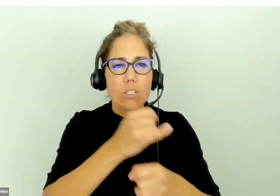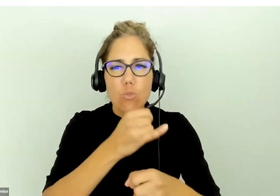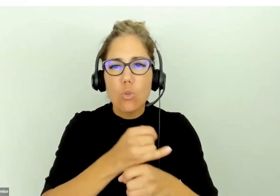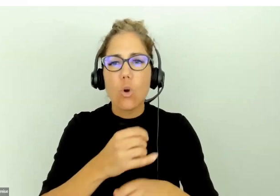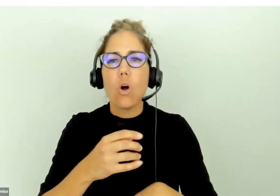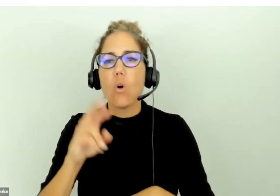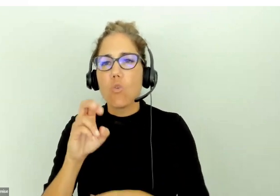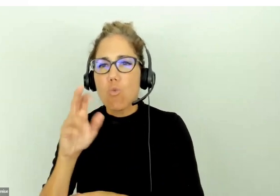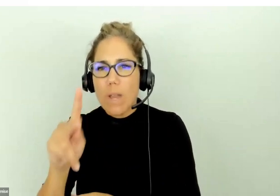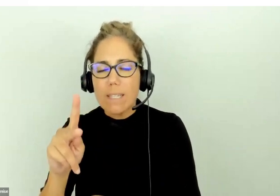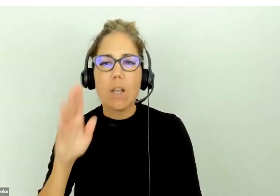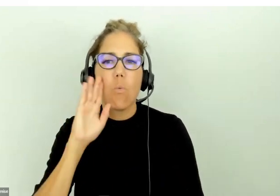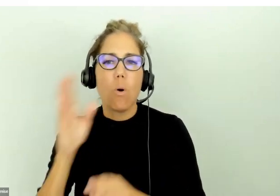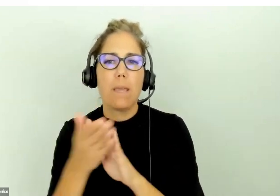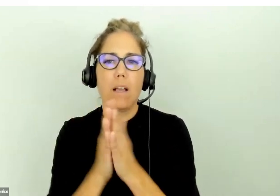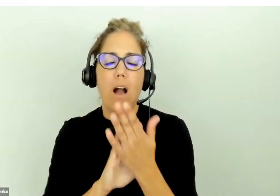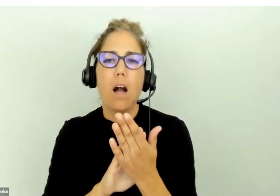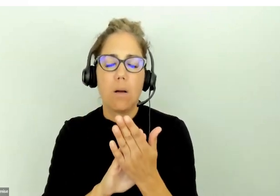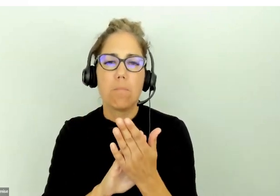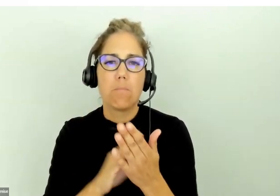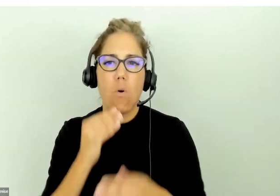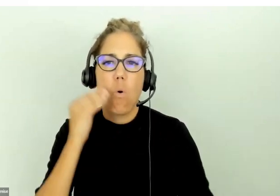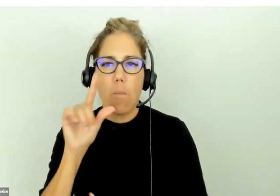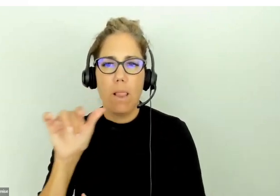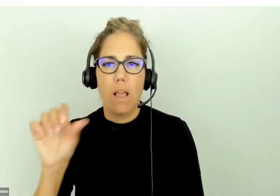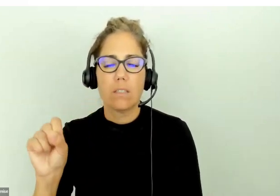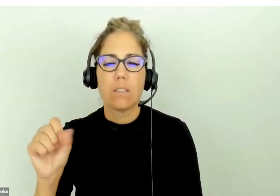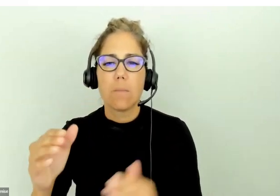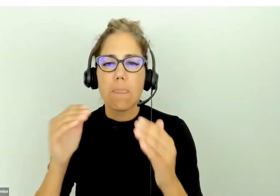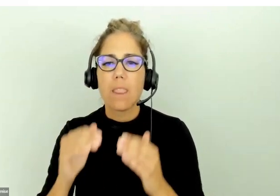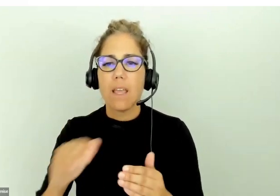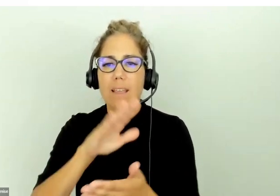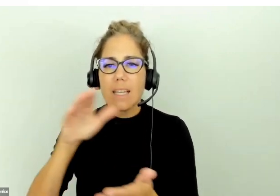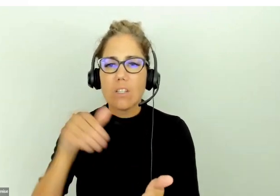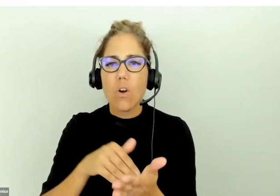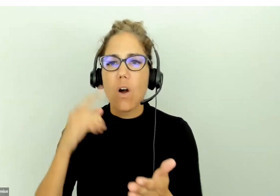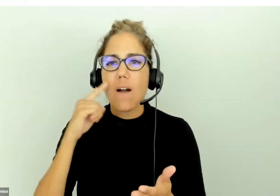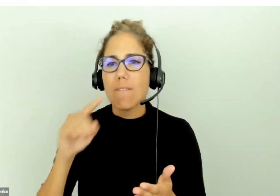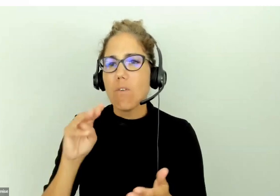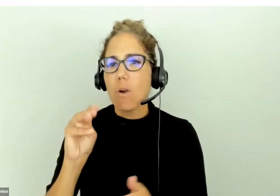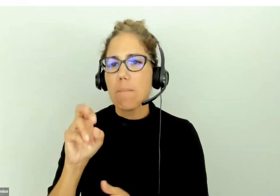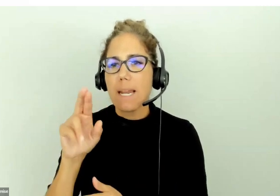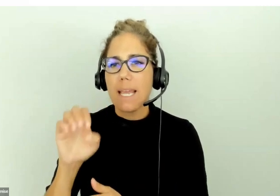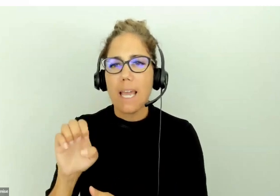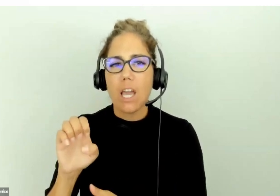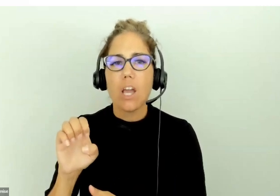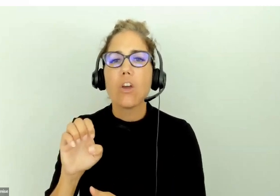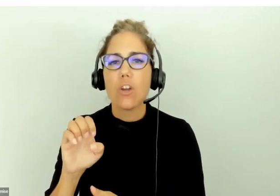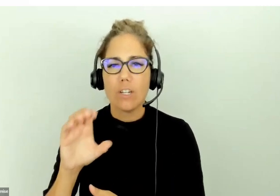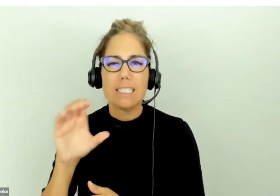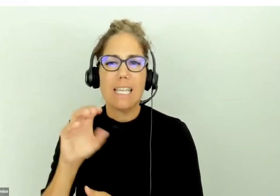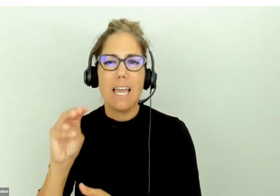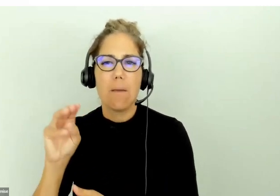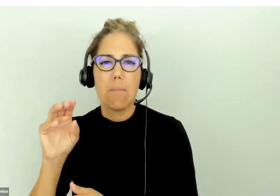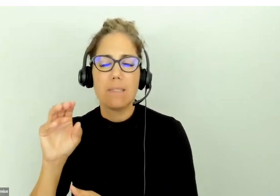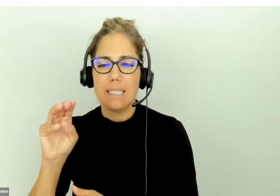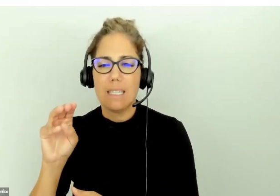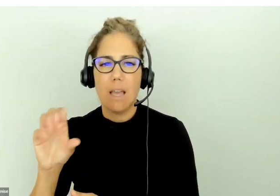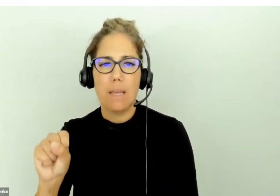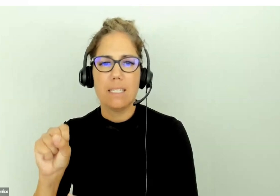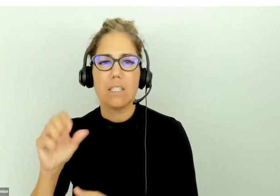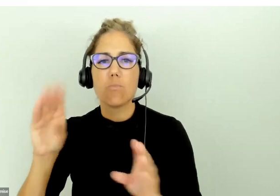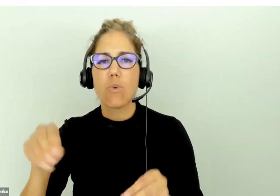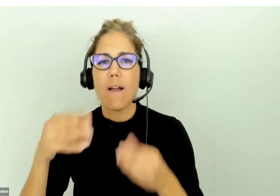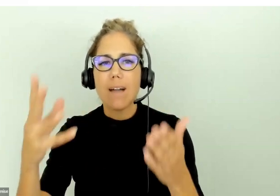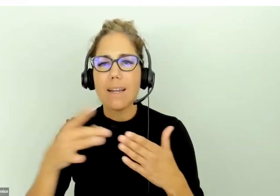experiencing homelessness. In addition, the Centers for Medicare and Medicaid Services, or CMS, has been providing